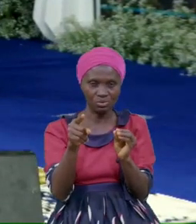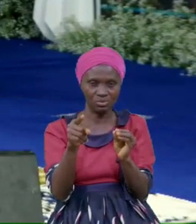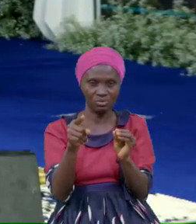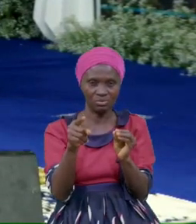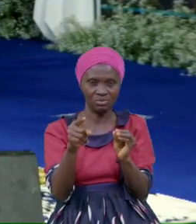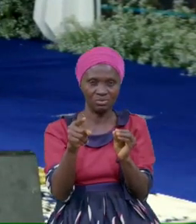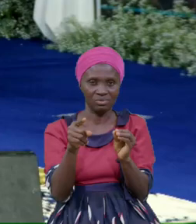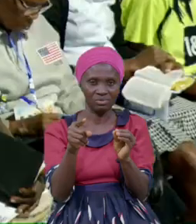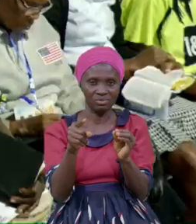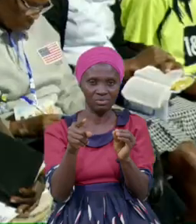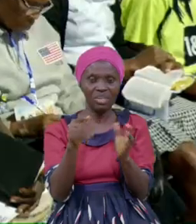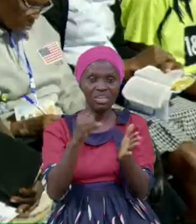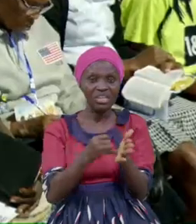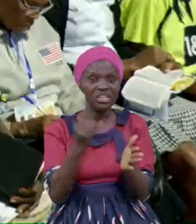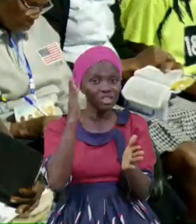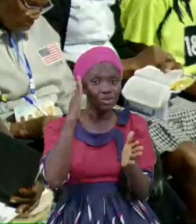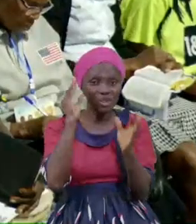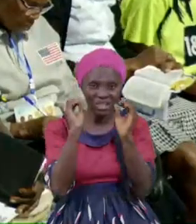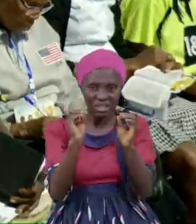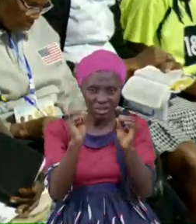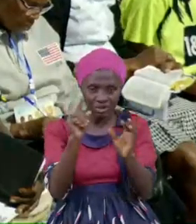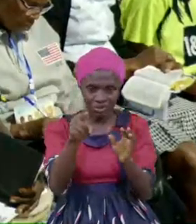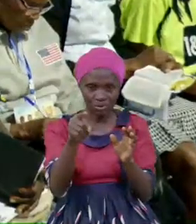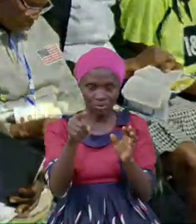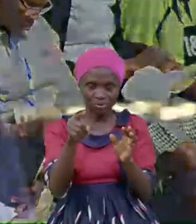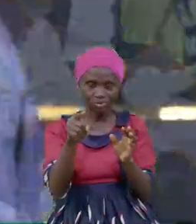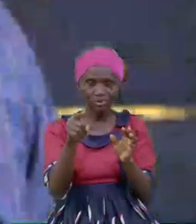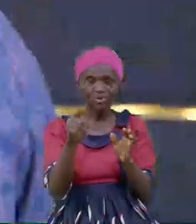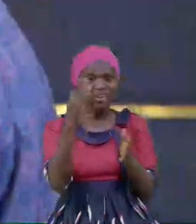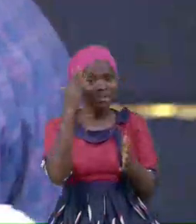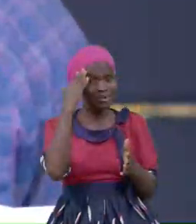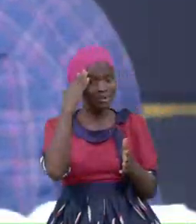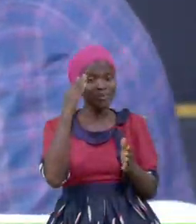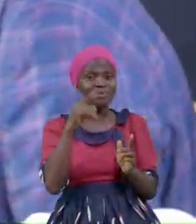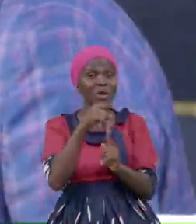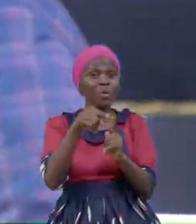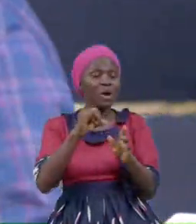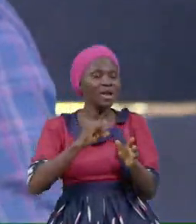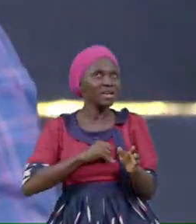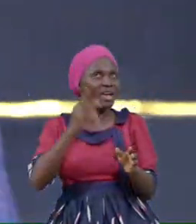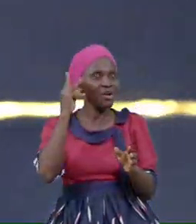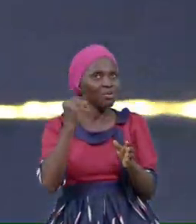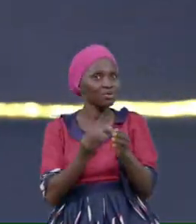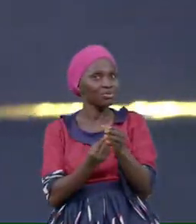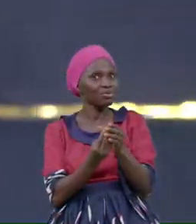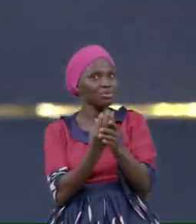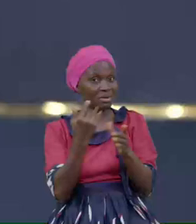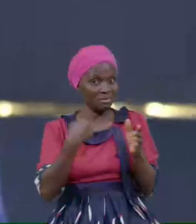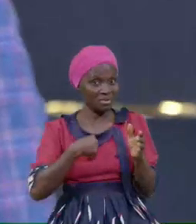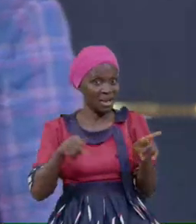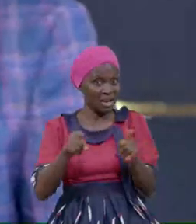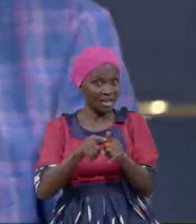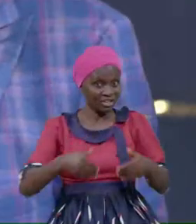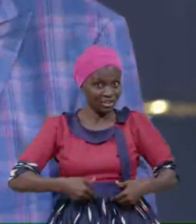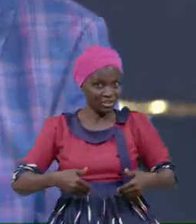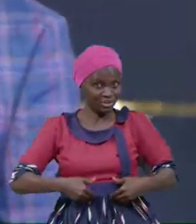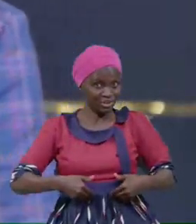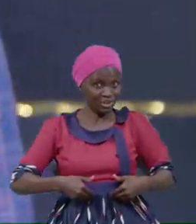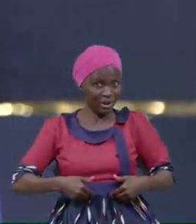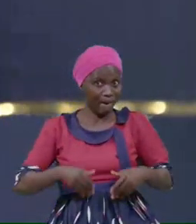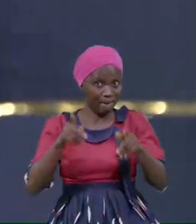Will teach you. You know, when I was, growing up as a young person, my